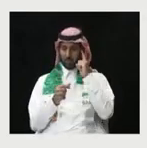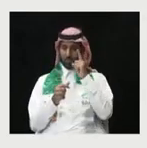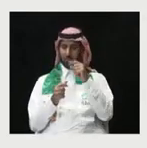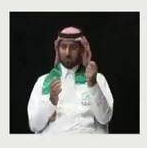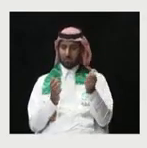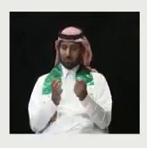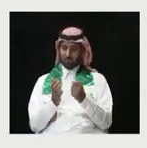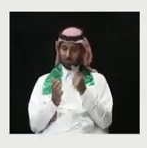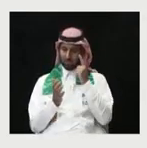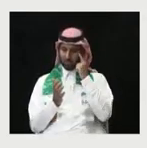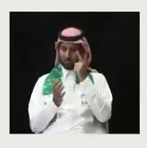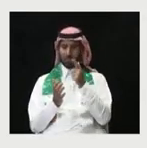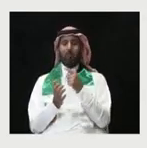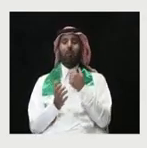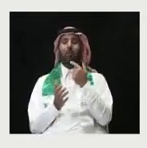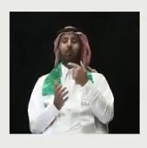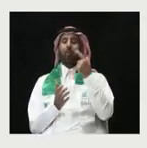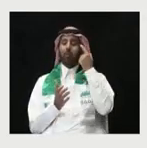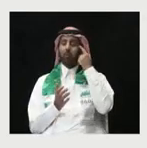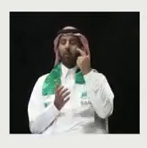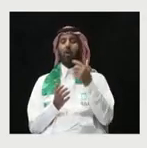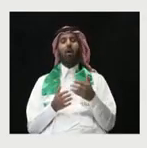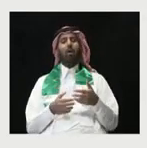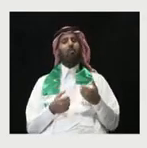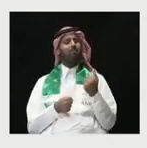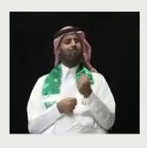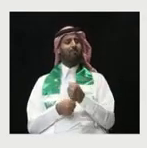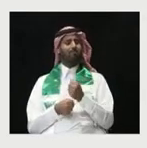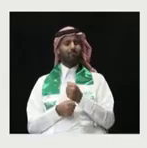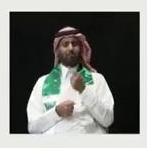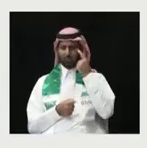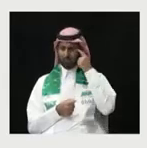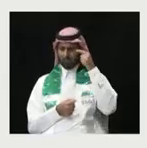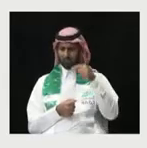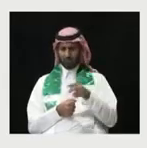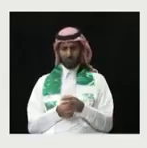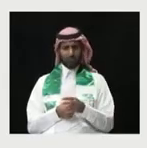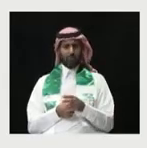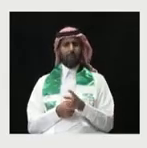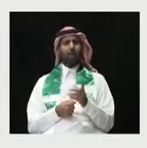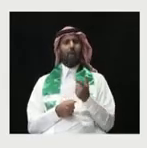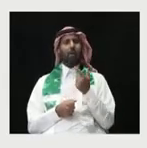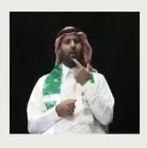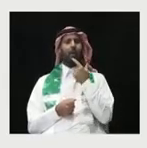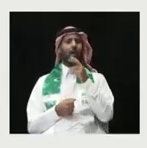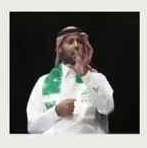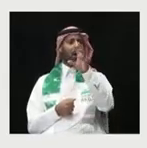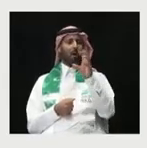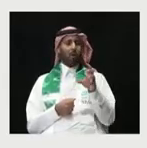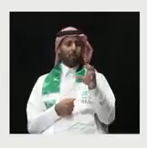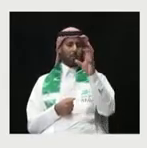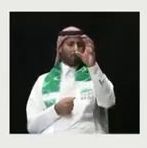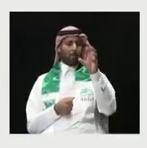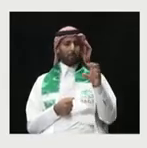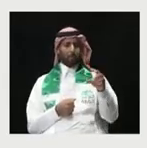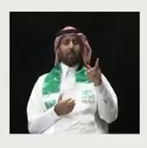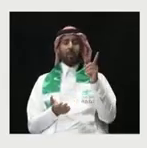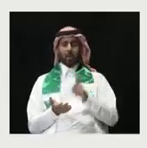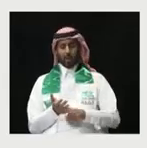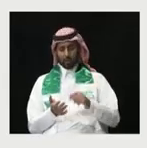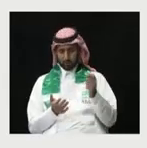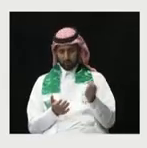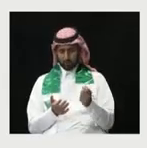So we will speak about the event, what the event is. You will define it, tell facts about